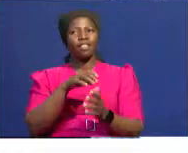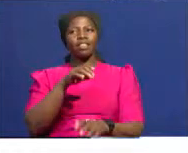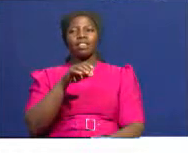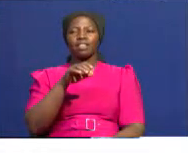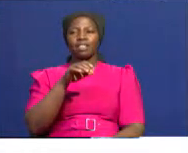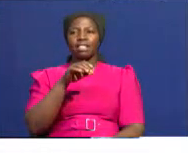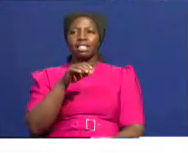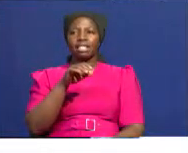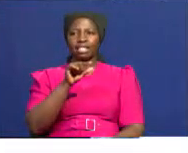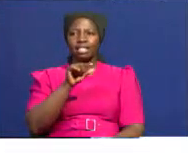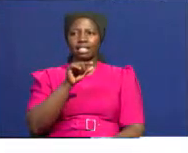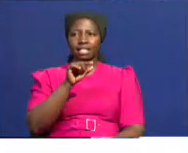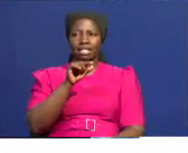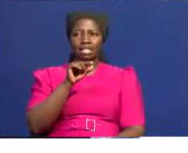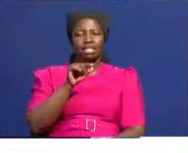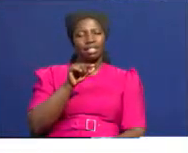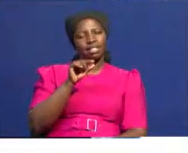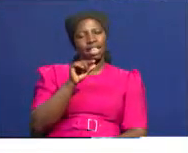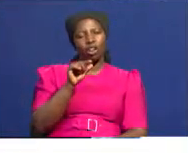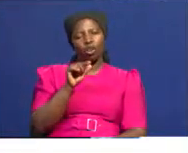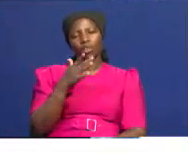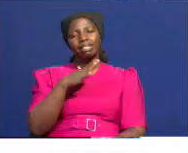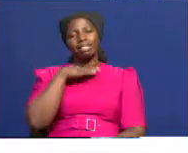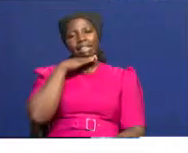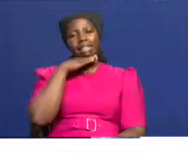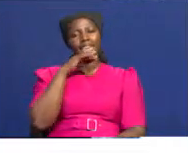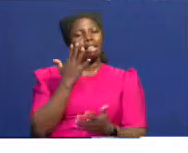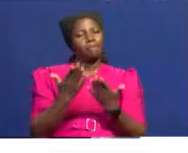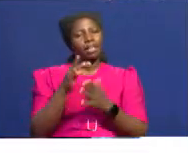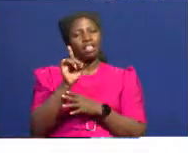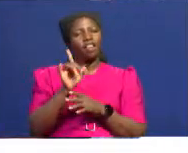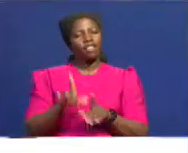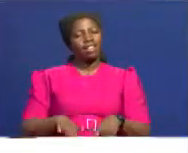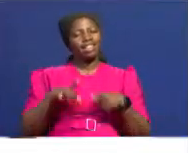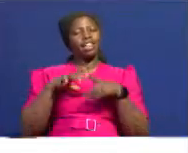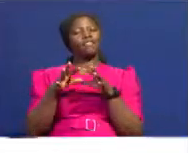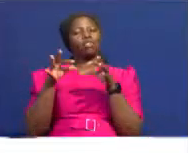dead. Long live the general.